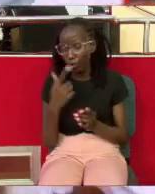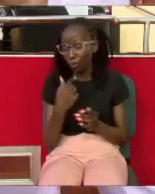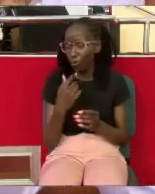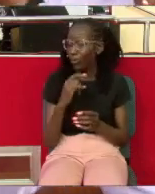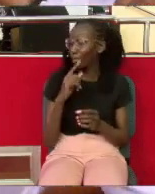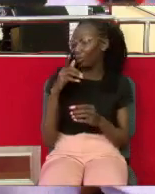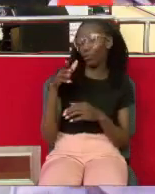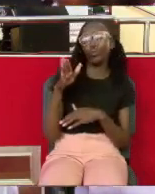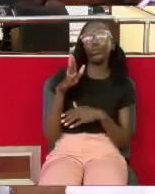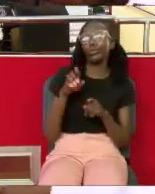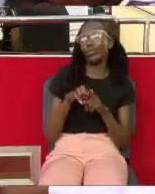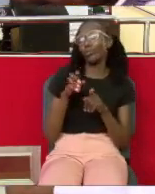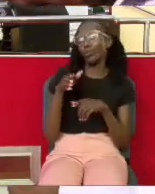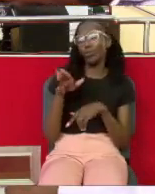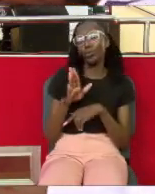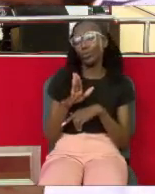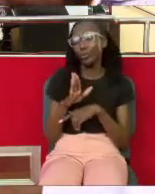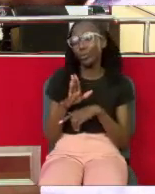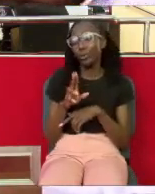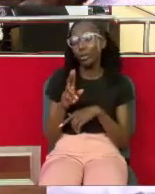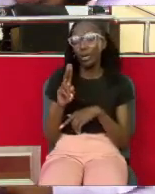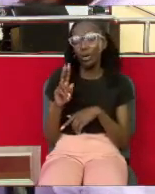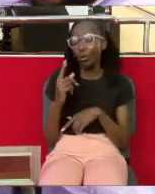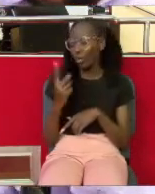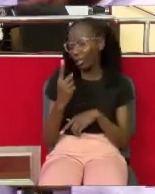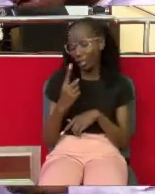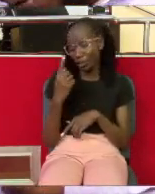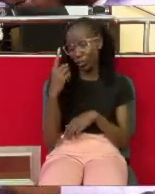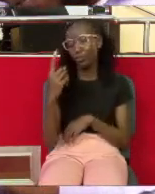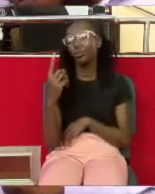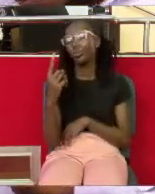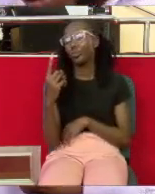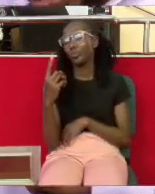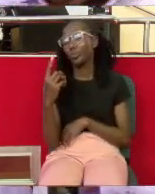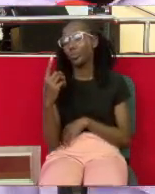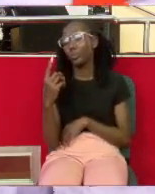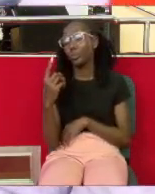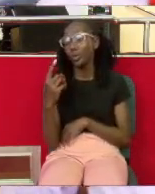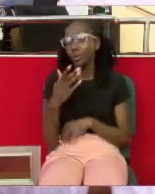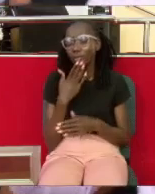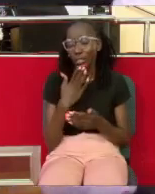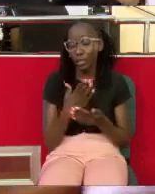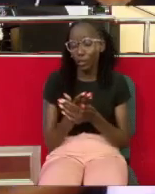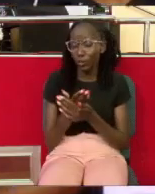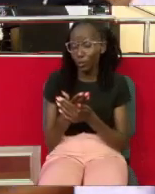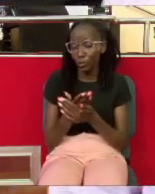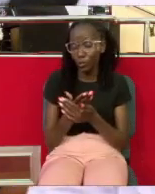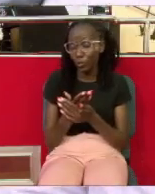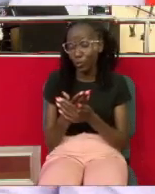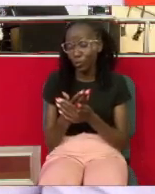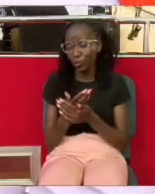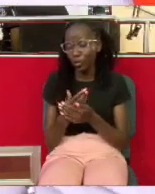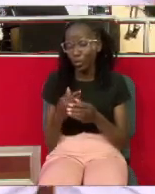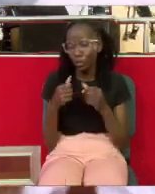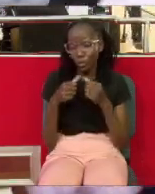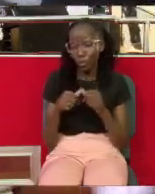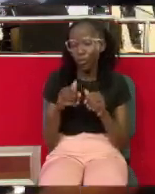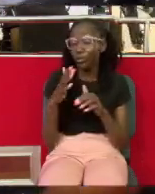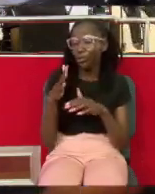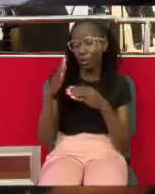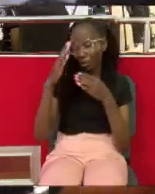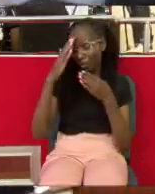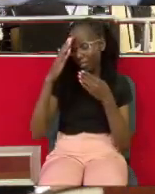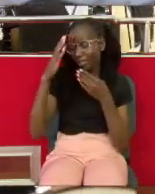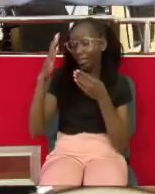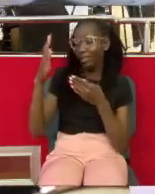you? You alone, you are God. And therefore we thank you. We bless you, our Father, for